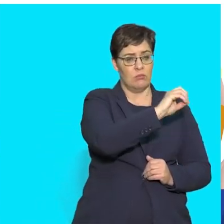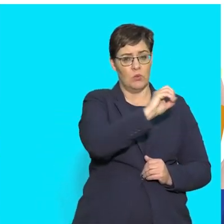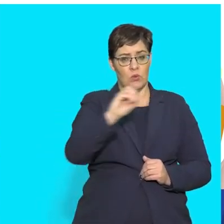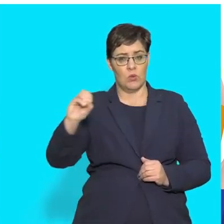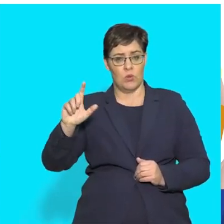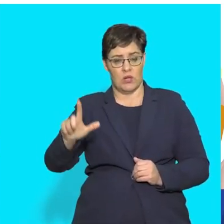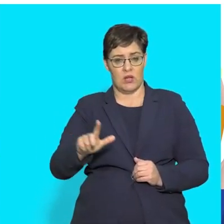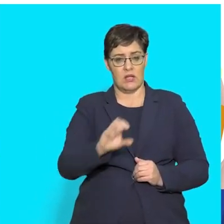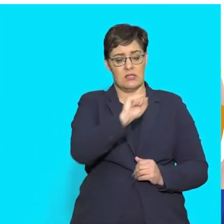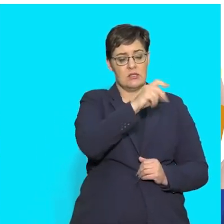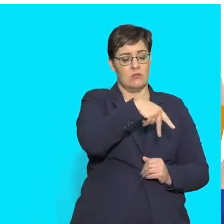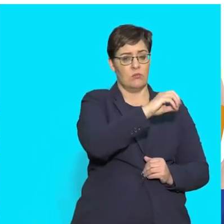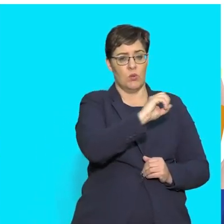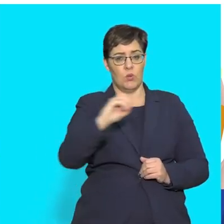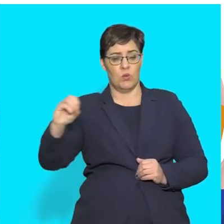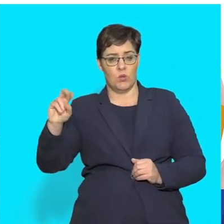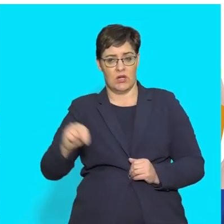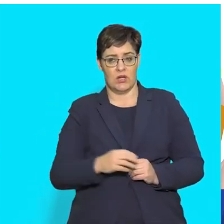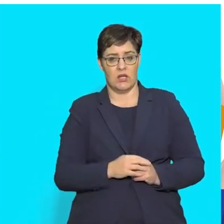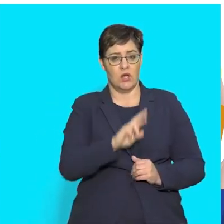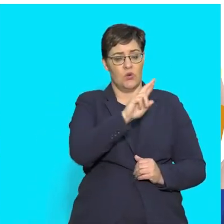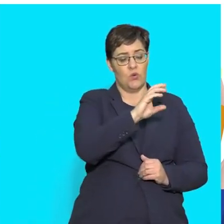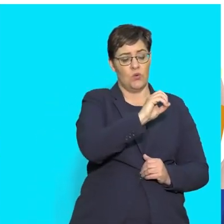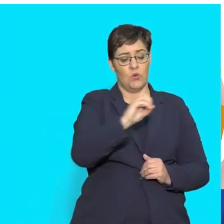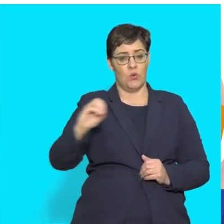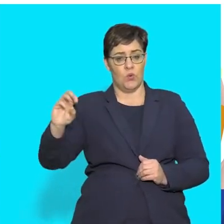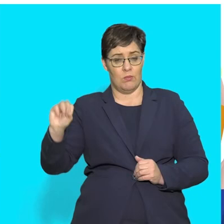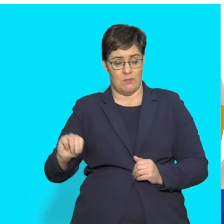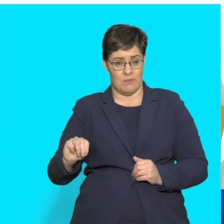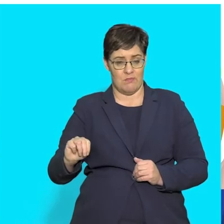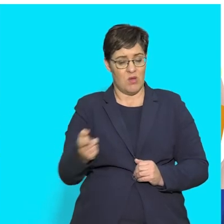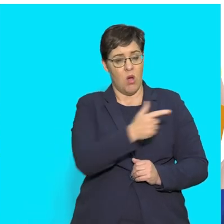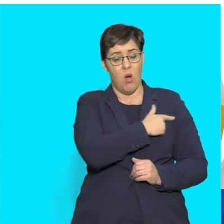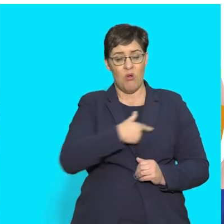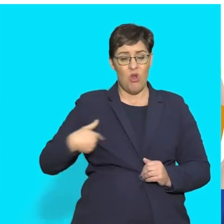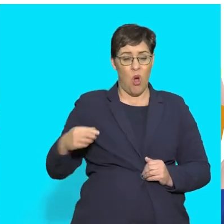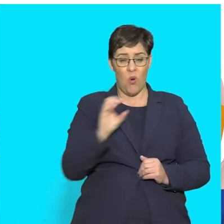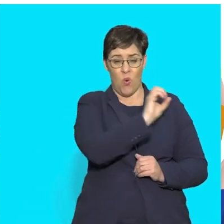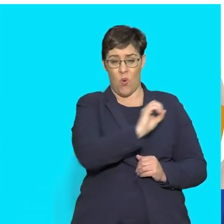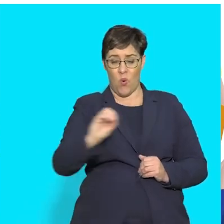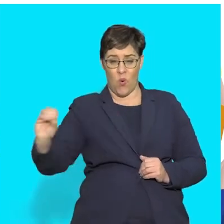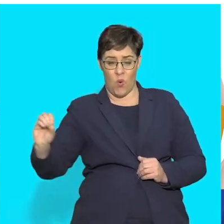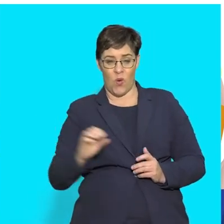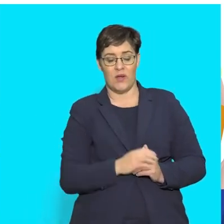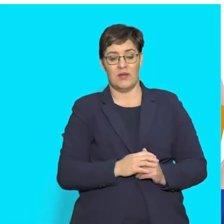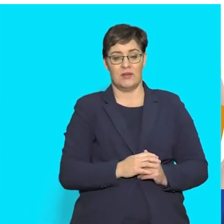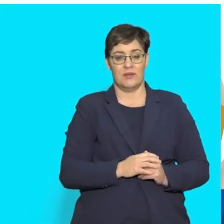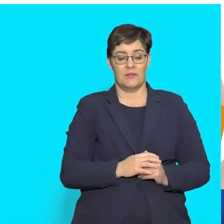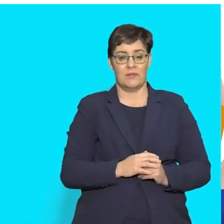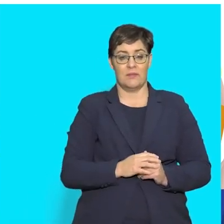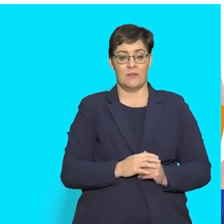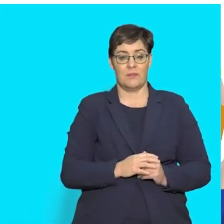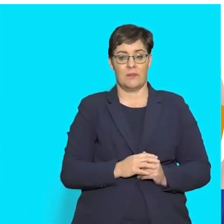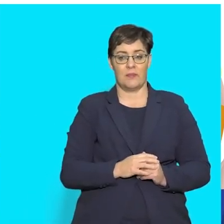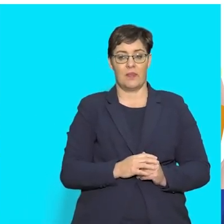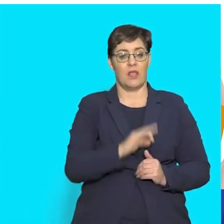pool, spoon, room. Can you hear the long O sound? Repeat the words